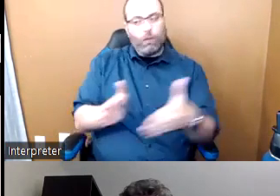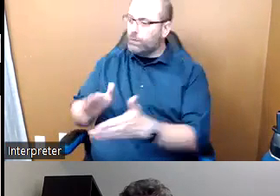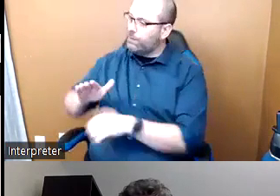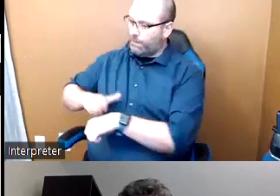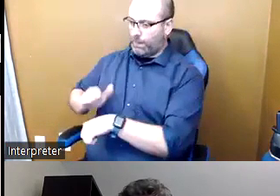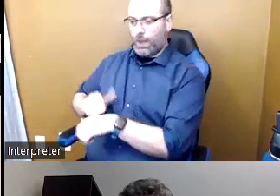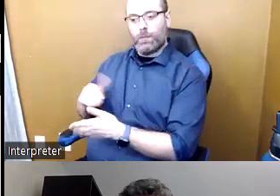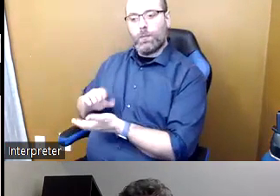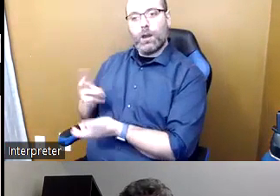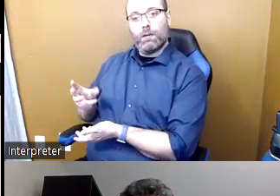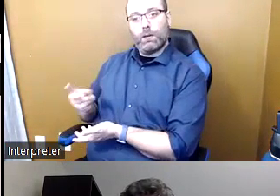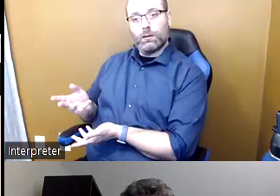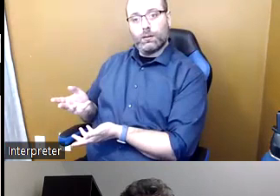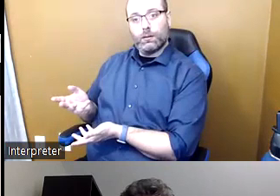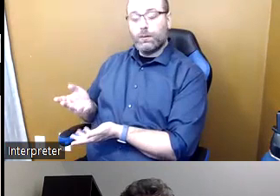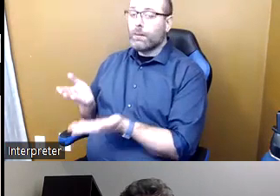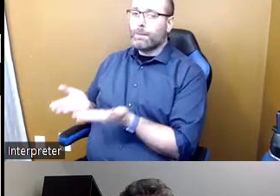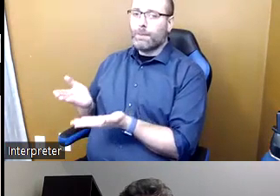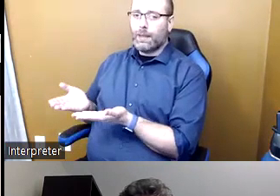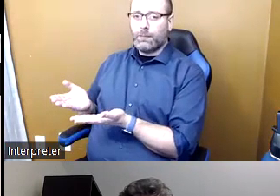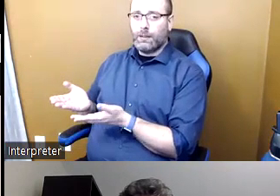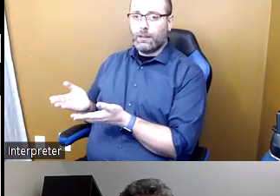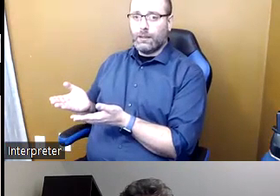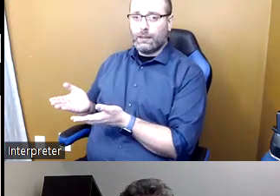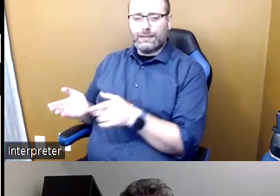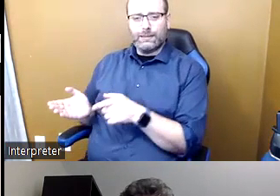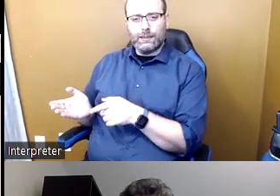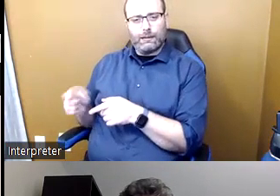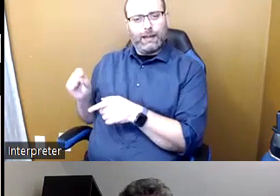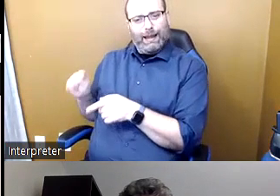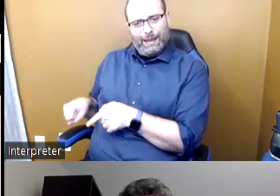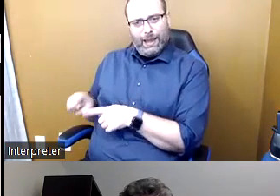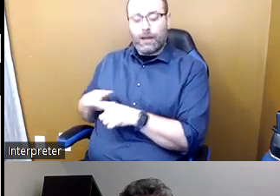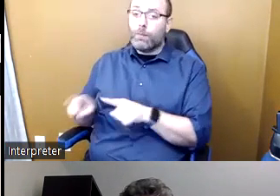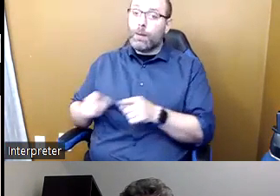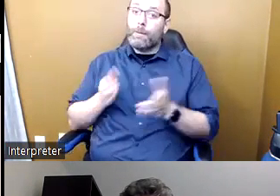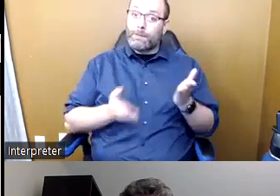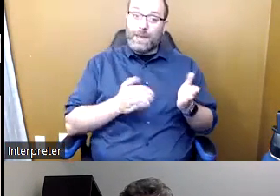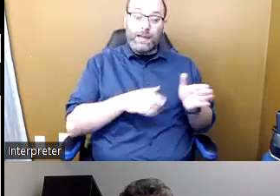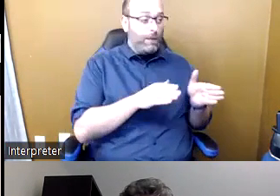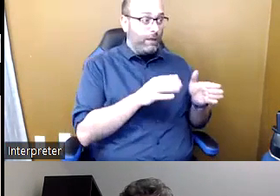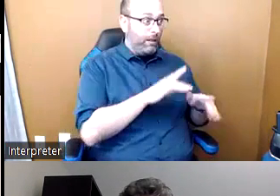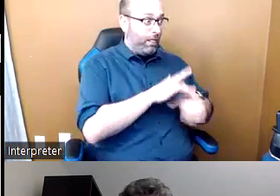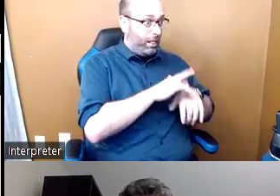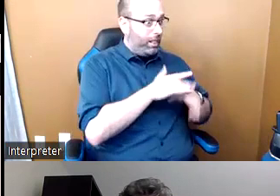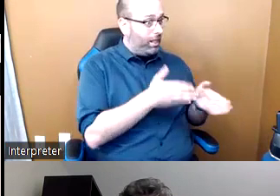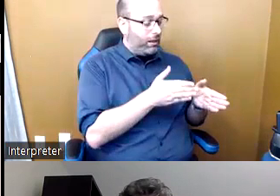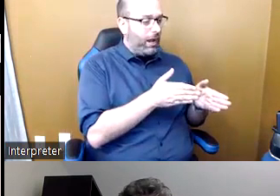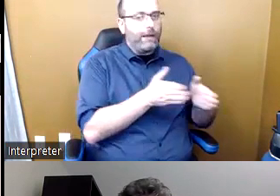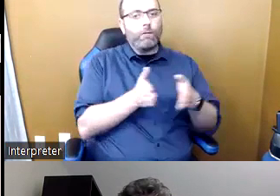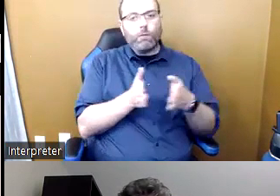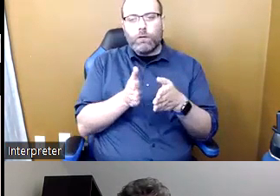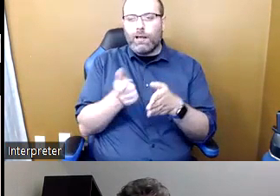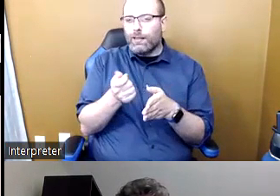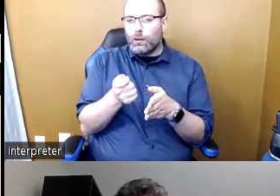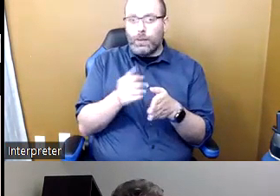anything. What if I switch gears and do something else that I've been neglecting in my work that has nothing to do with the thing that's been burning me up, but will